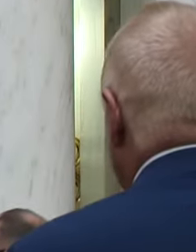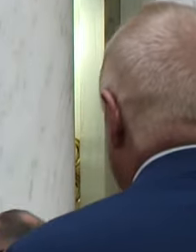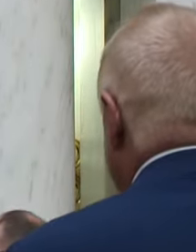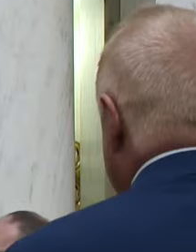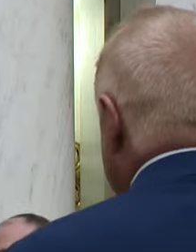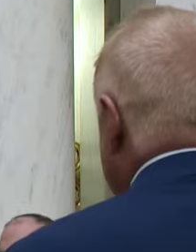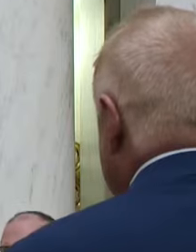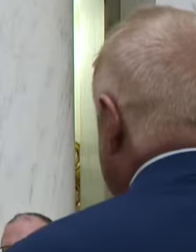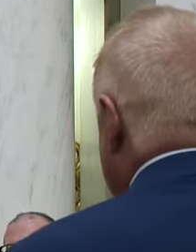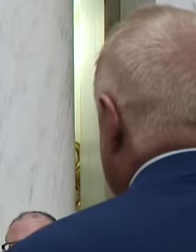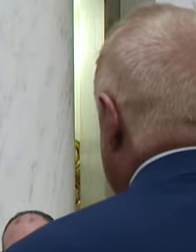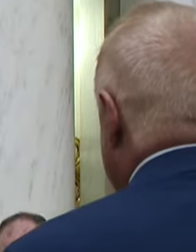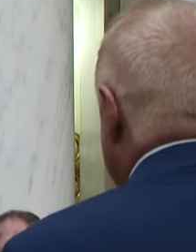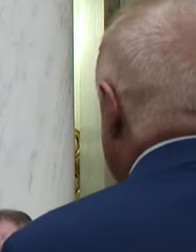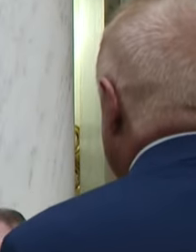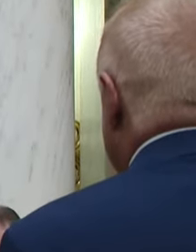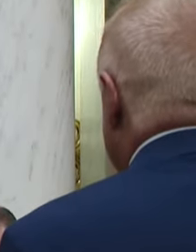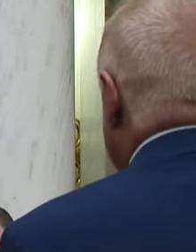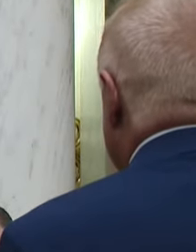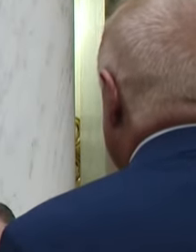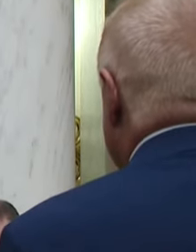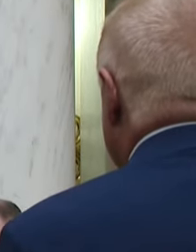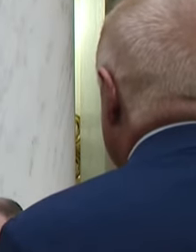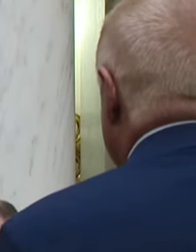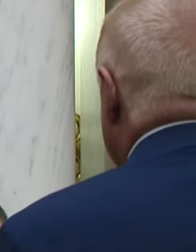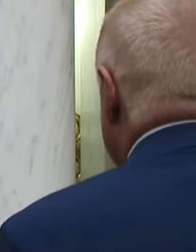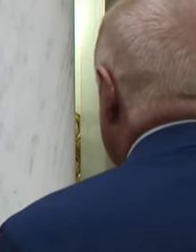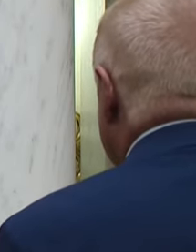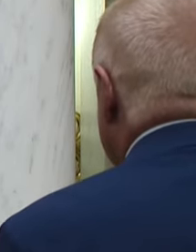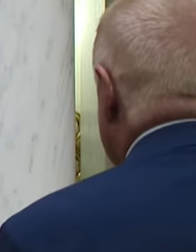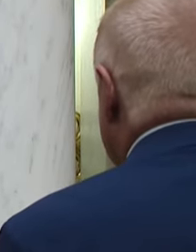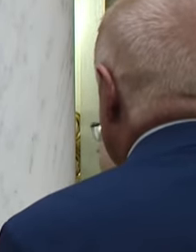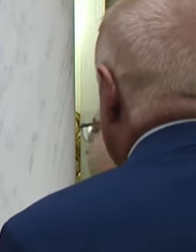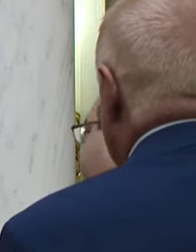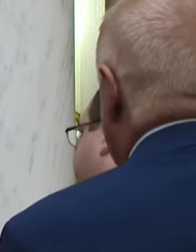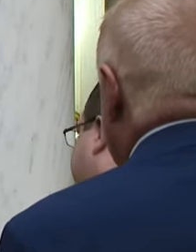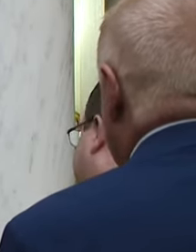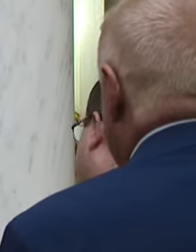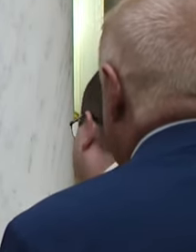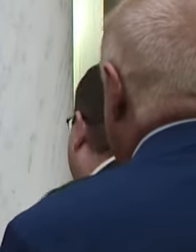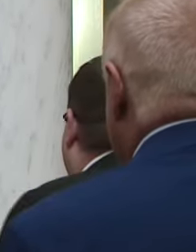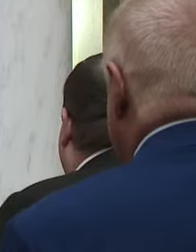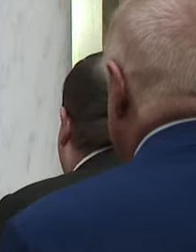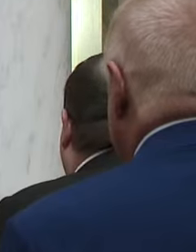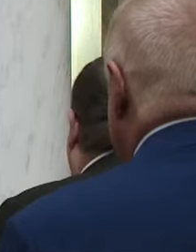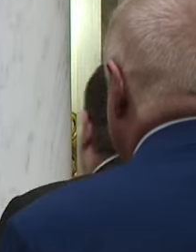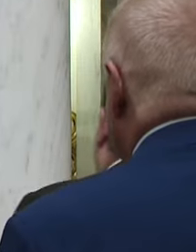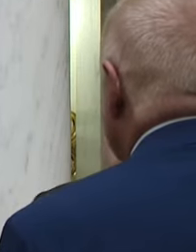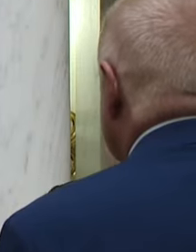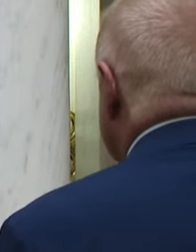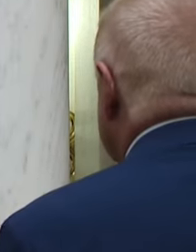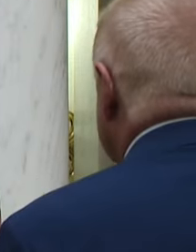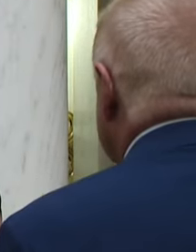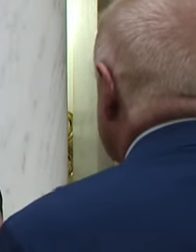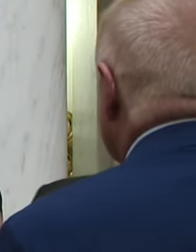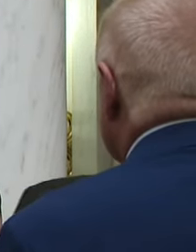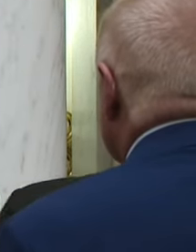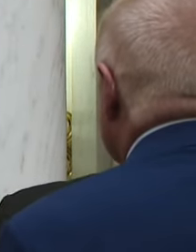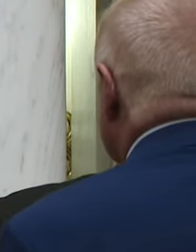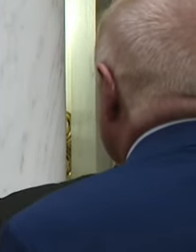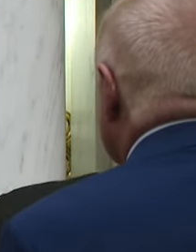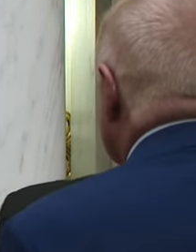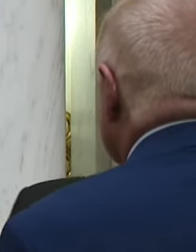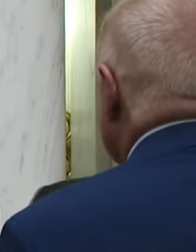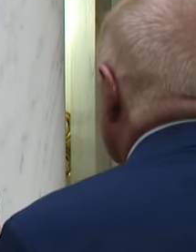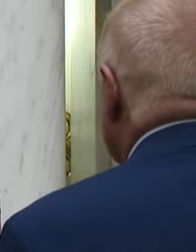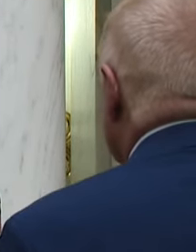Chair recognizes Sergeant Arms. Mr. Speaker, the committee heretofore appointed to wait upon the governor.